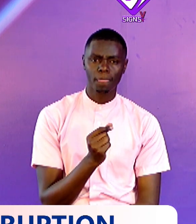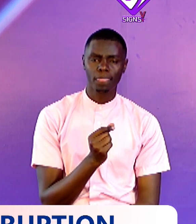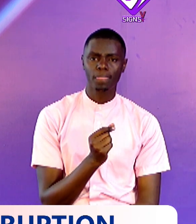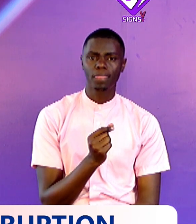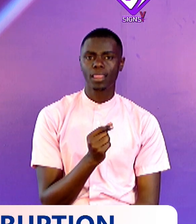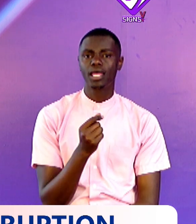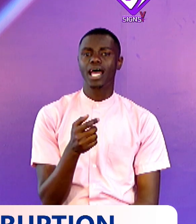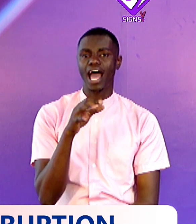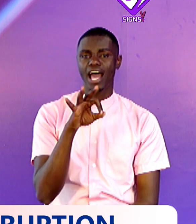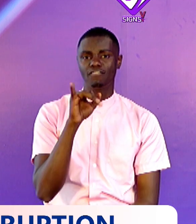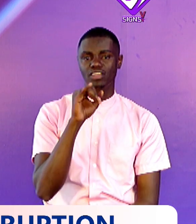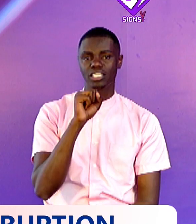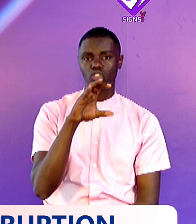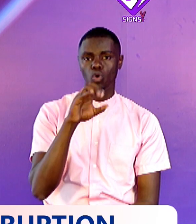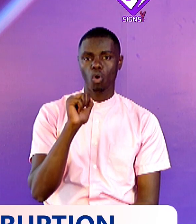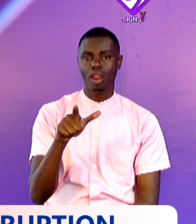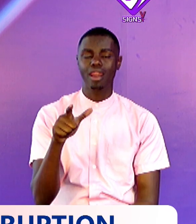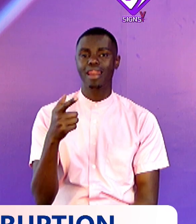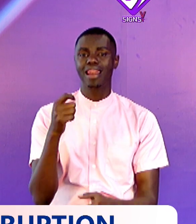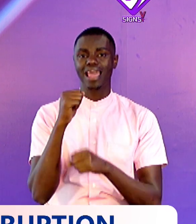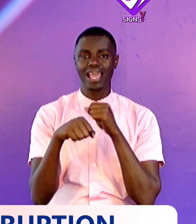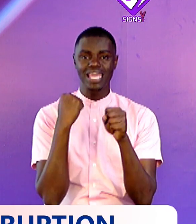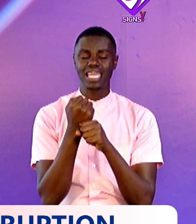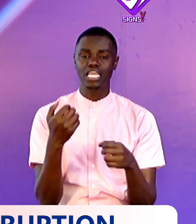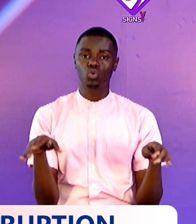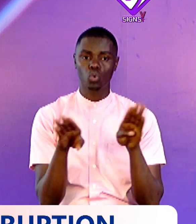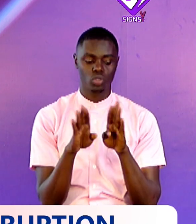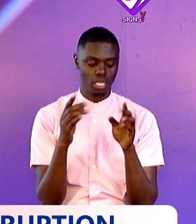a fiscal year is closed, but closed with a lot